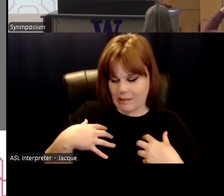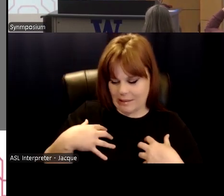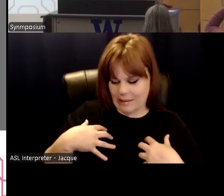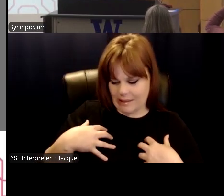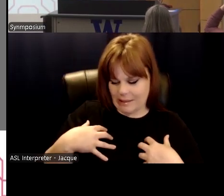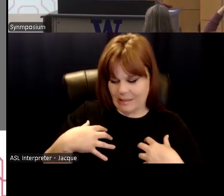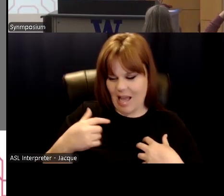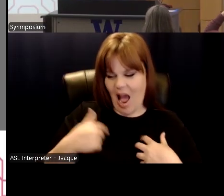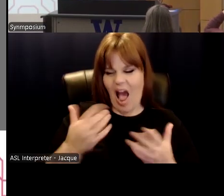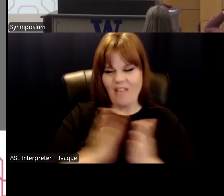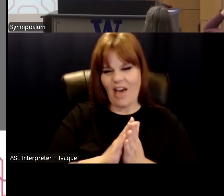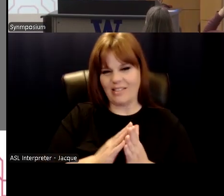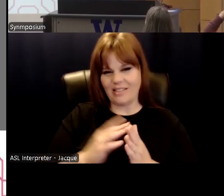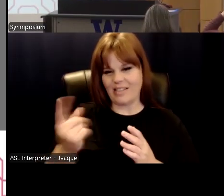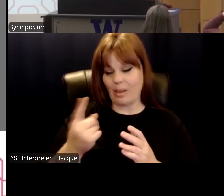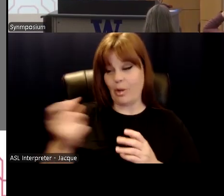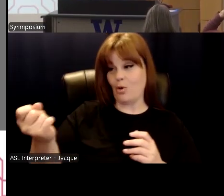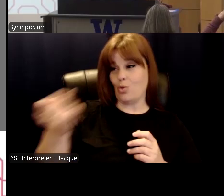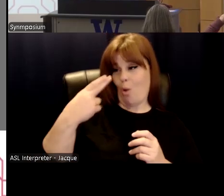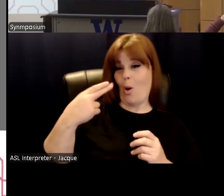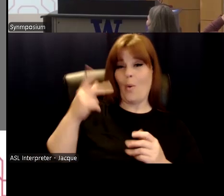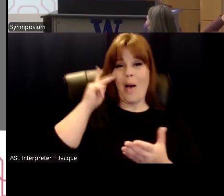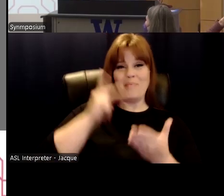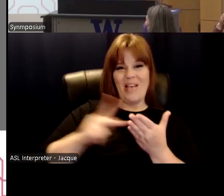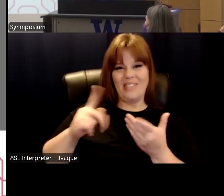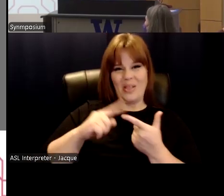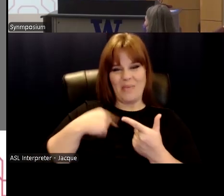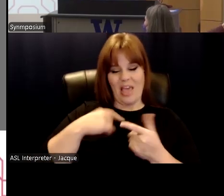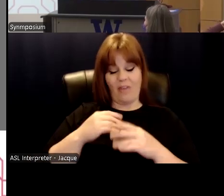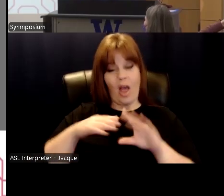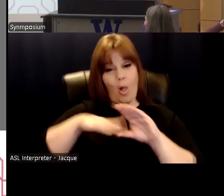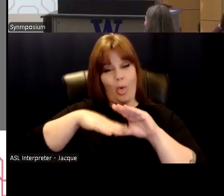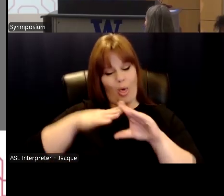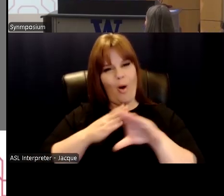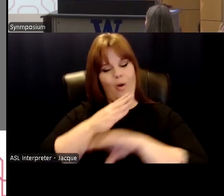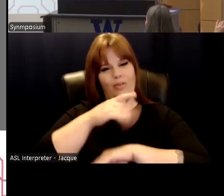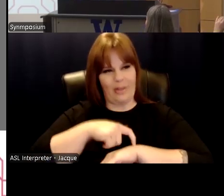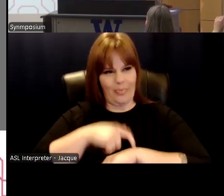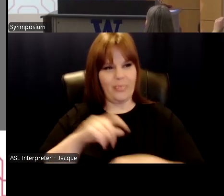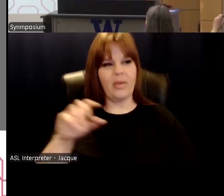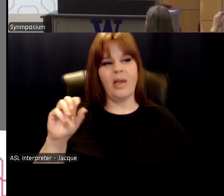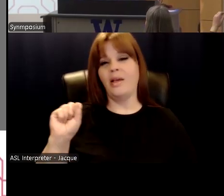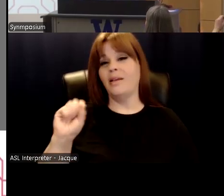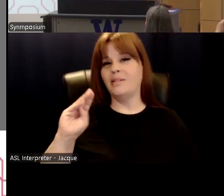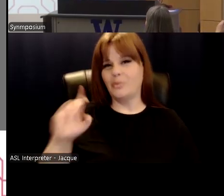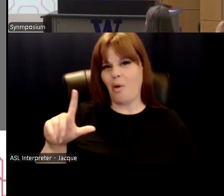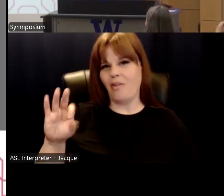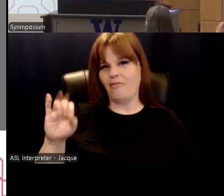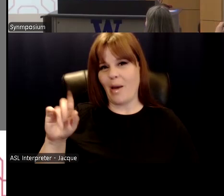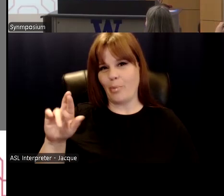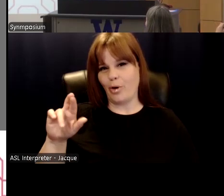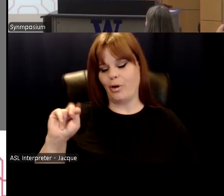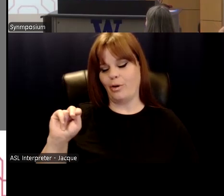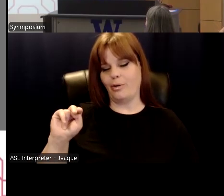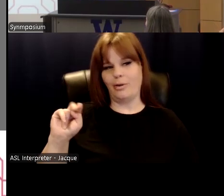a pencil at me if I run over. I'm small fiber neuropathy, I'm going to try, but we'll